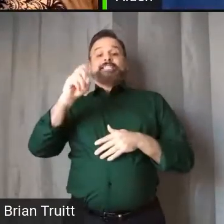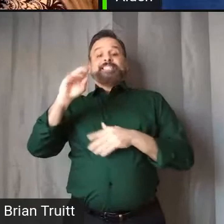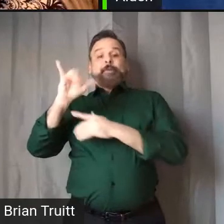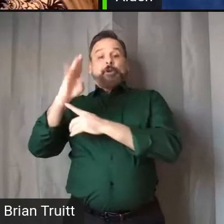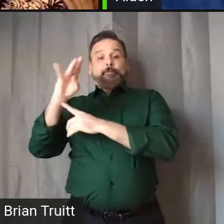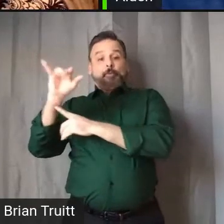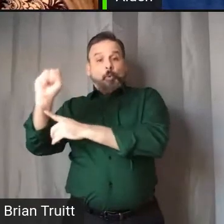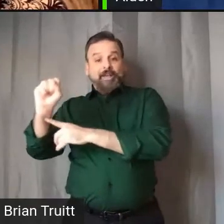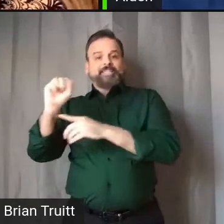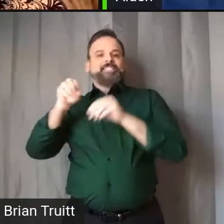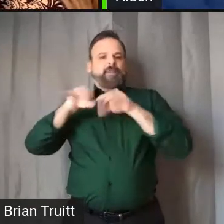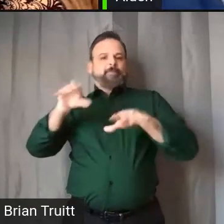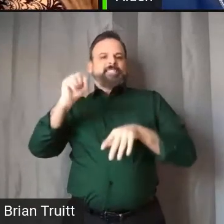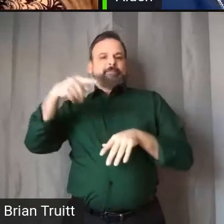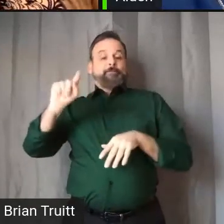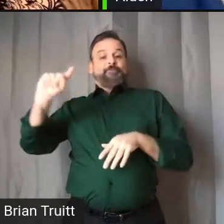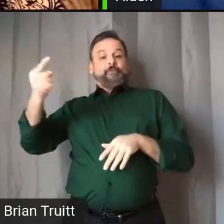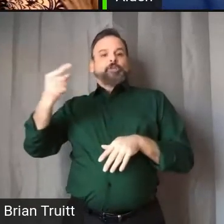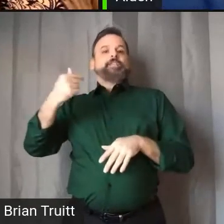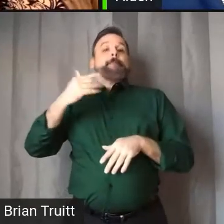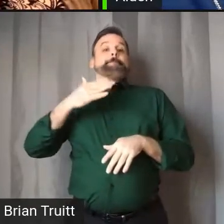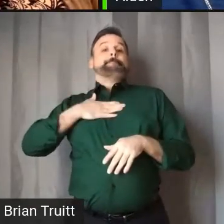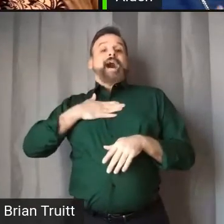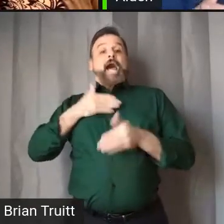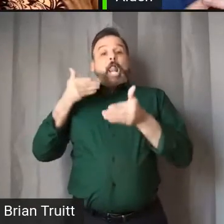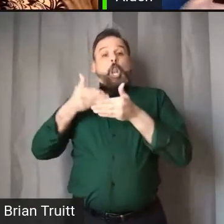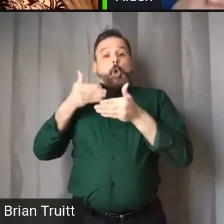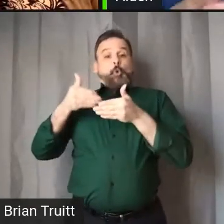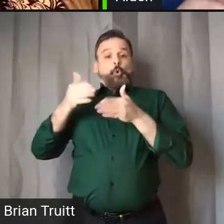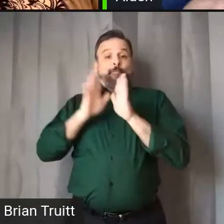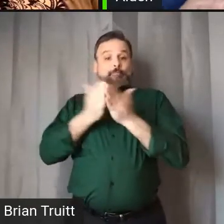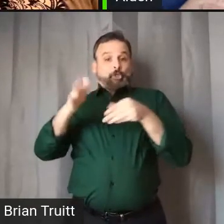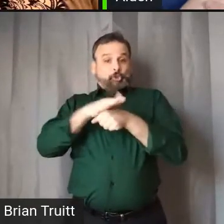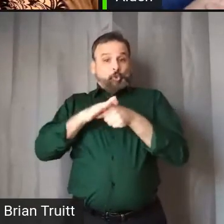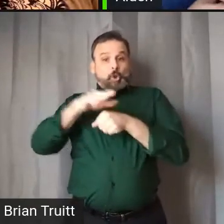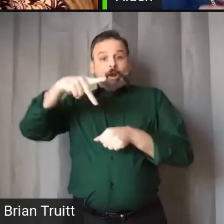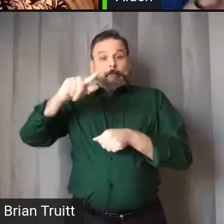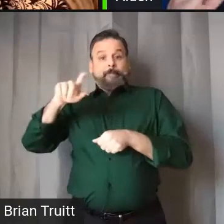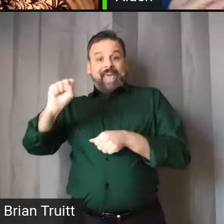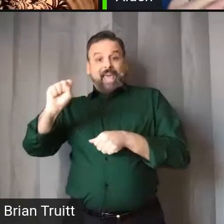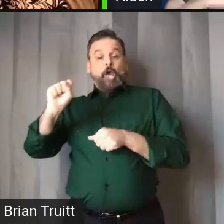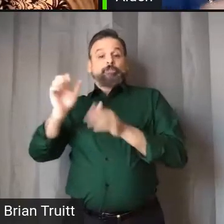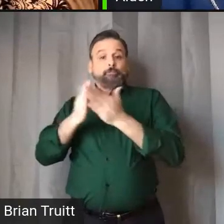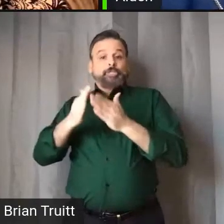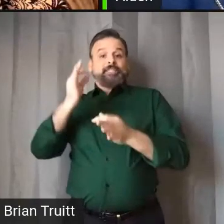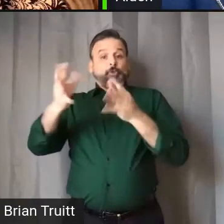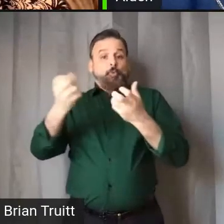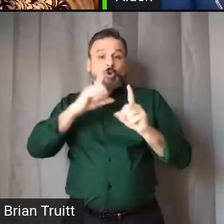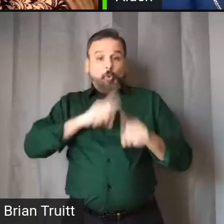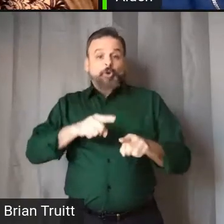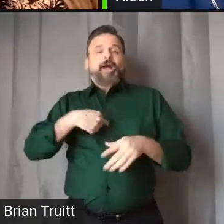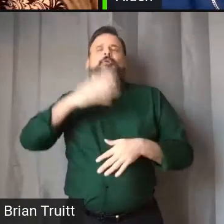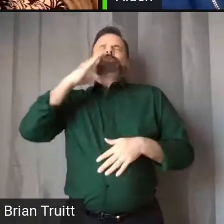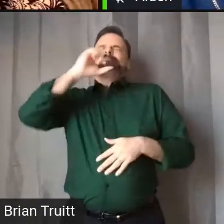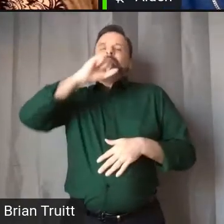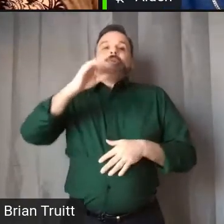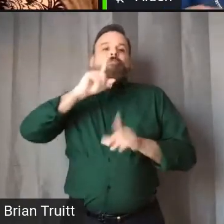campaign going on, and my local indie is Powell's Books. So if you do want to pre-order it, I would love it if you did it through